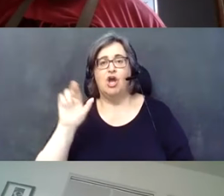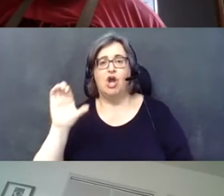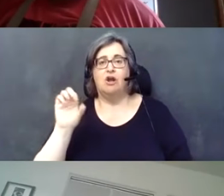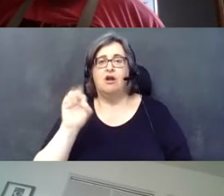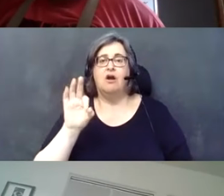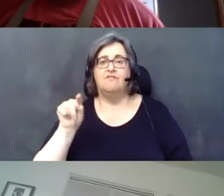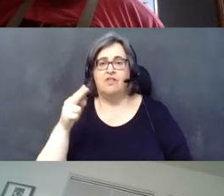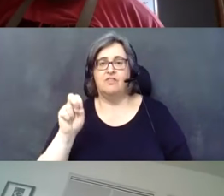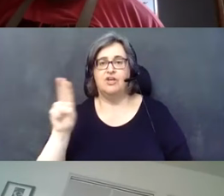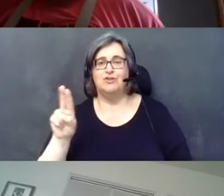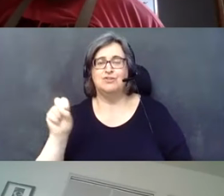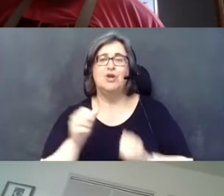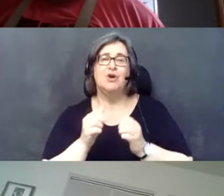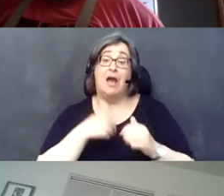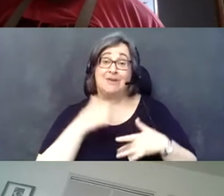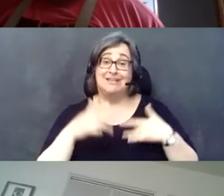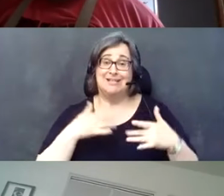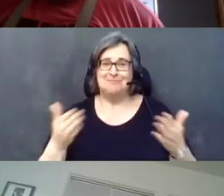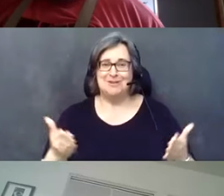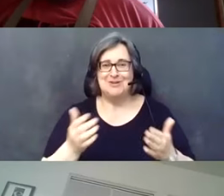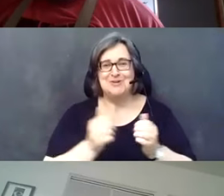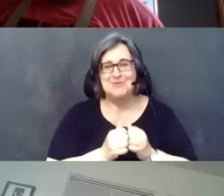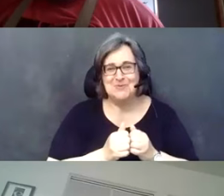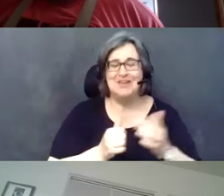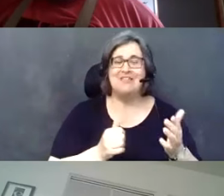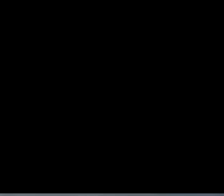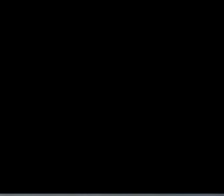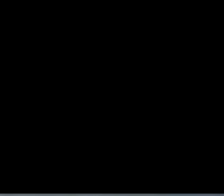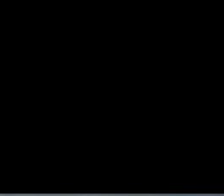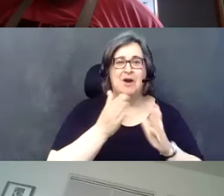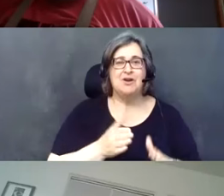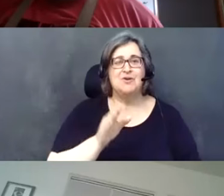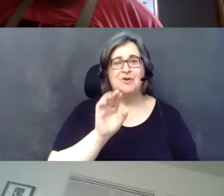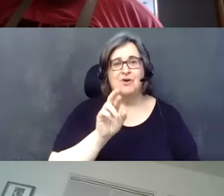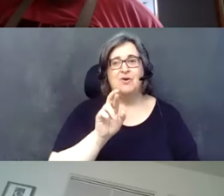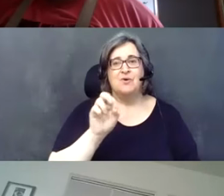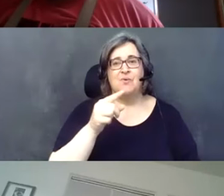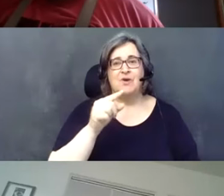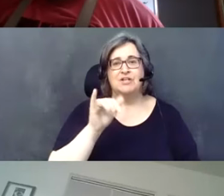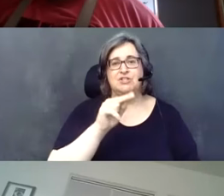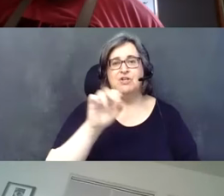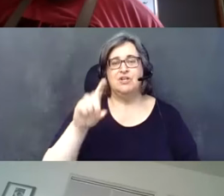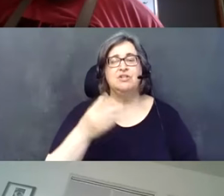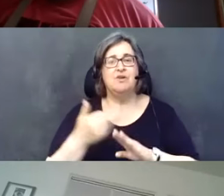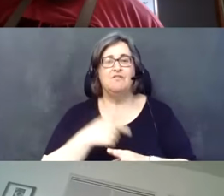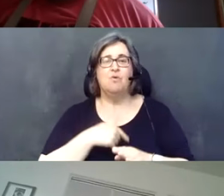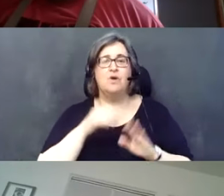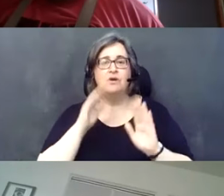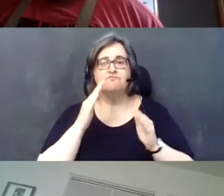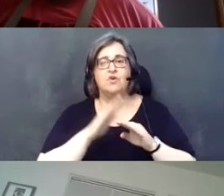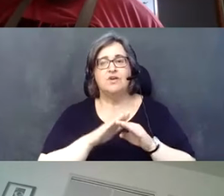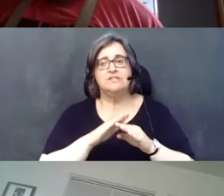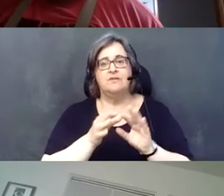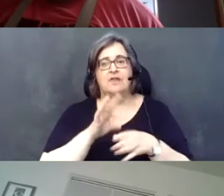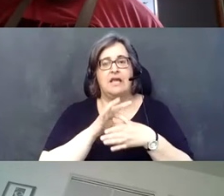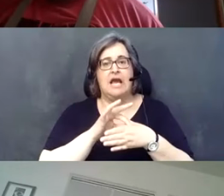my co-moderator, Reginald, and with all of our incredible panelists today. Now, before we get to the content of today's webinar, there